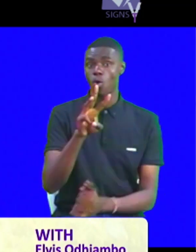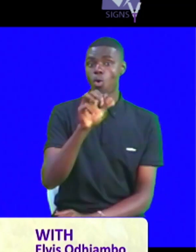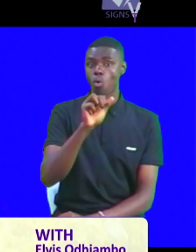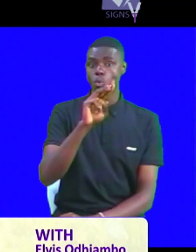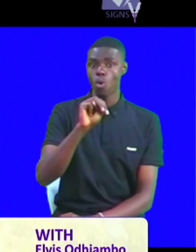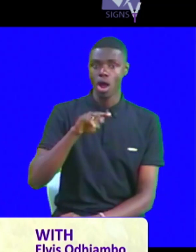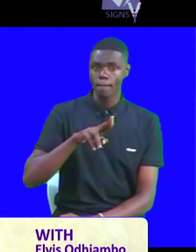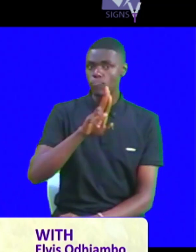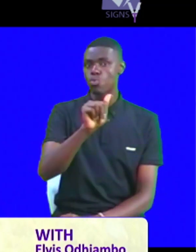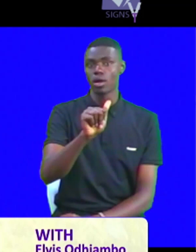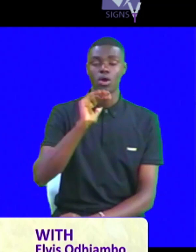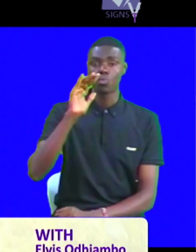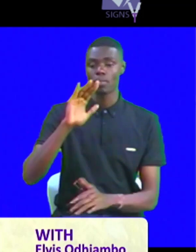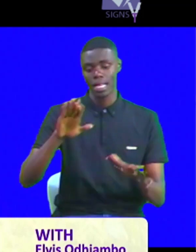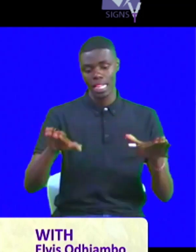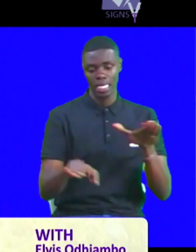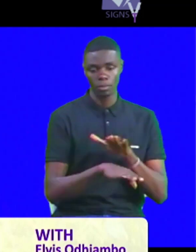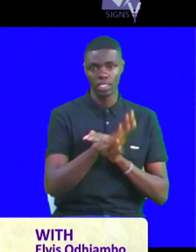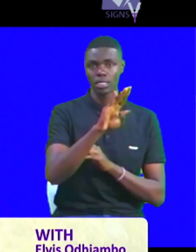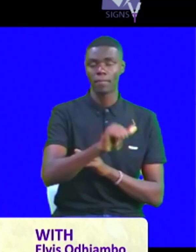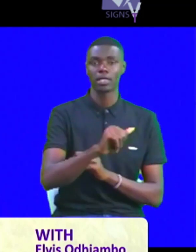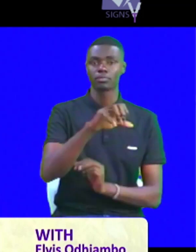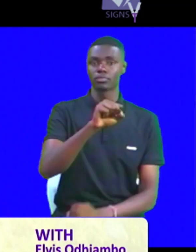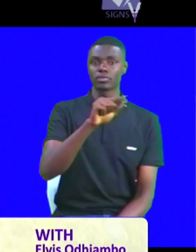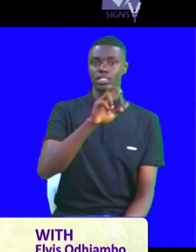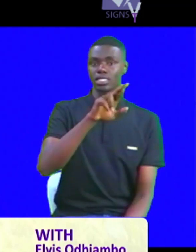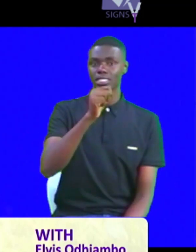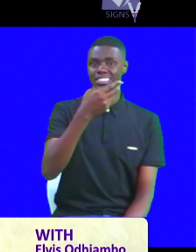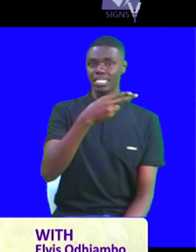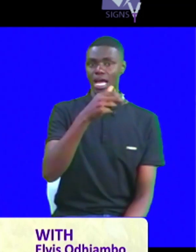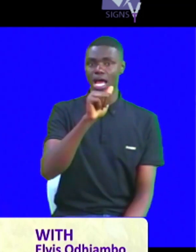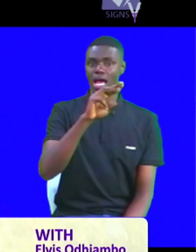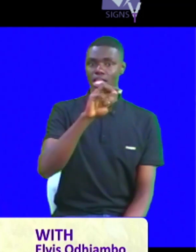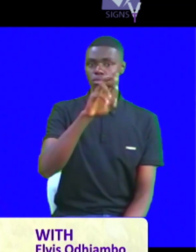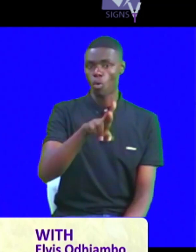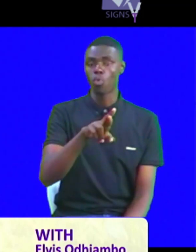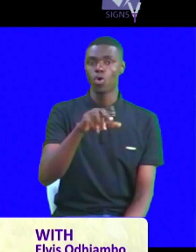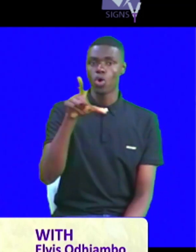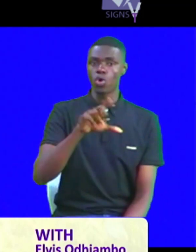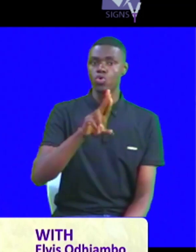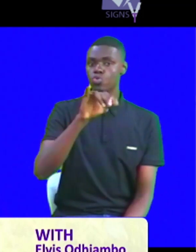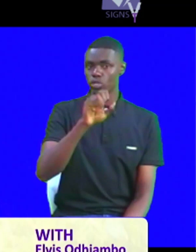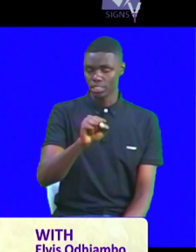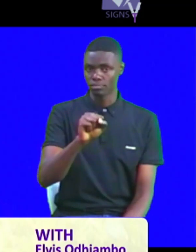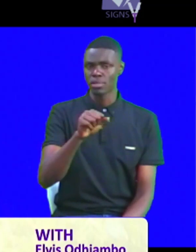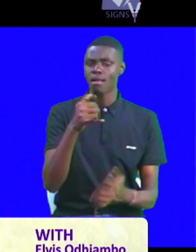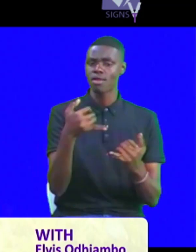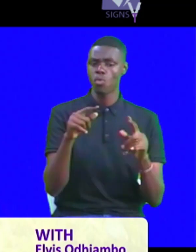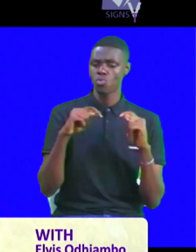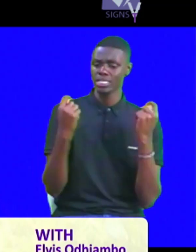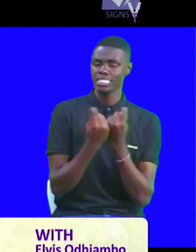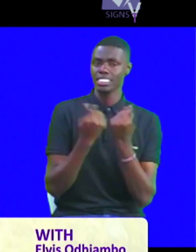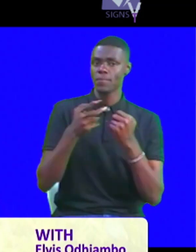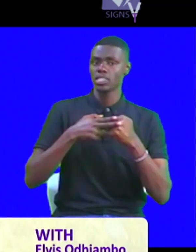But then again now, Wambua, he is going to be deputized by Strathmore Leos coach, that is Louis Kisia.